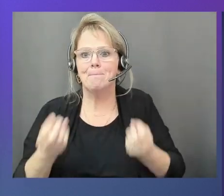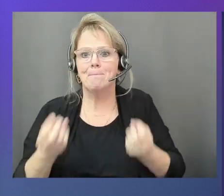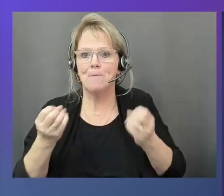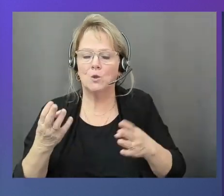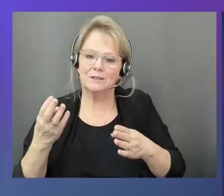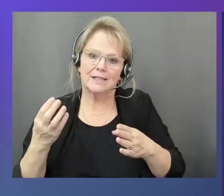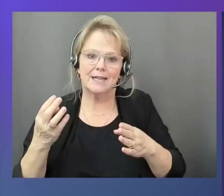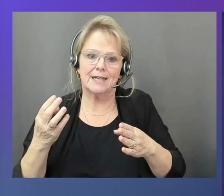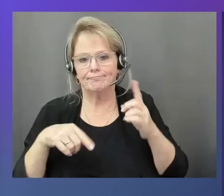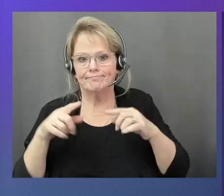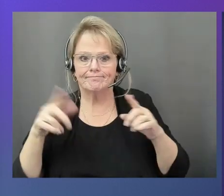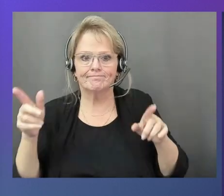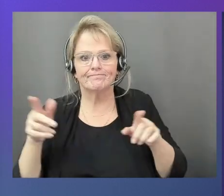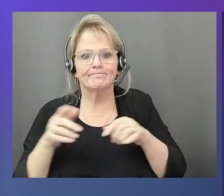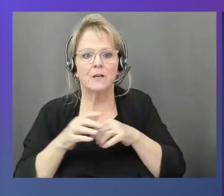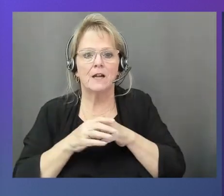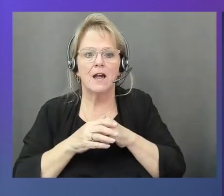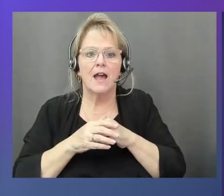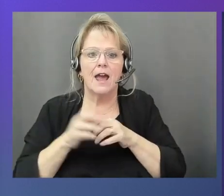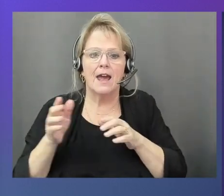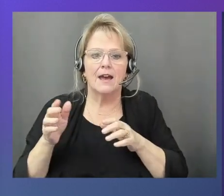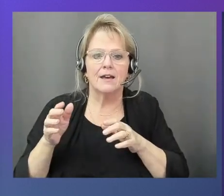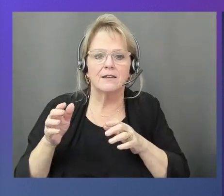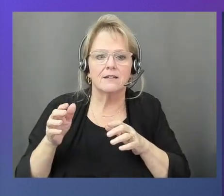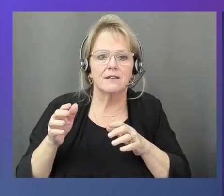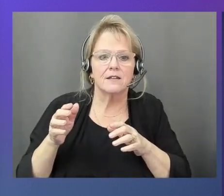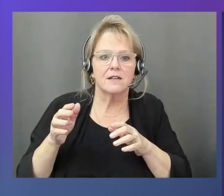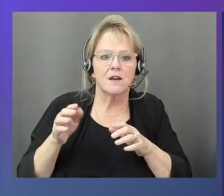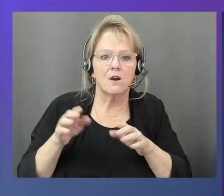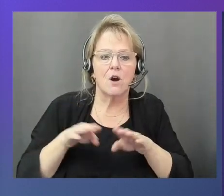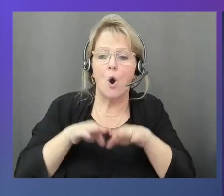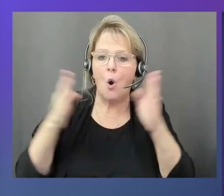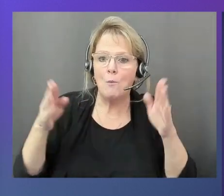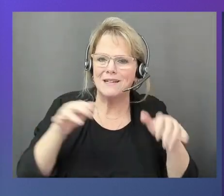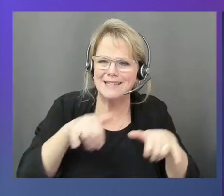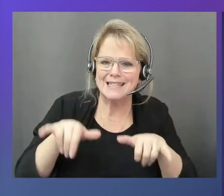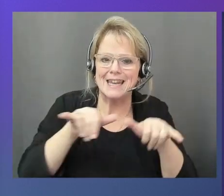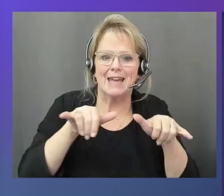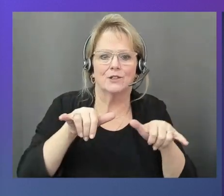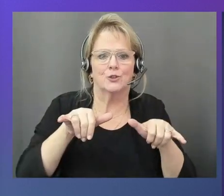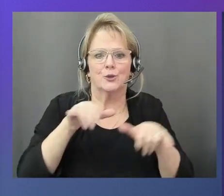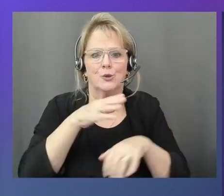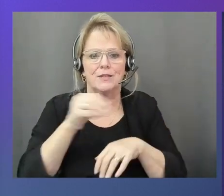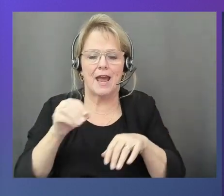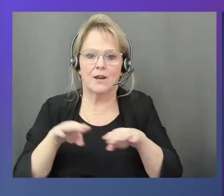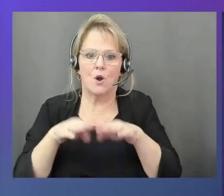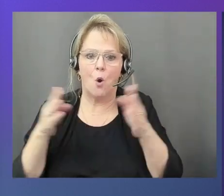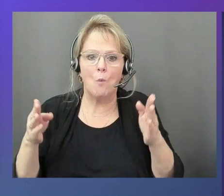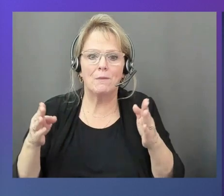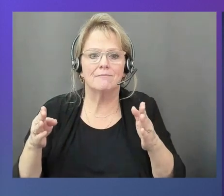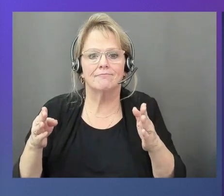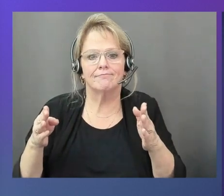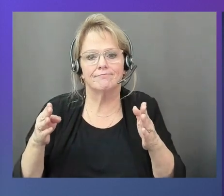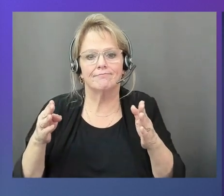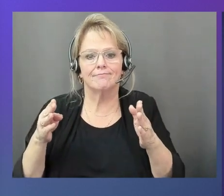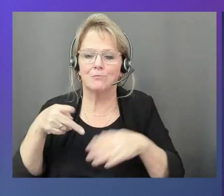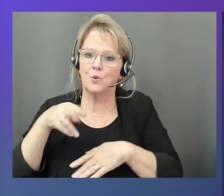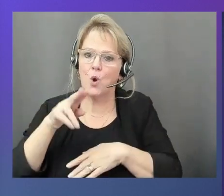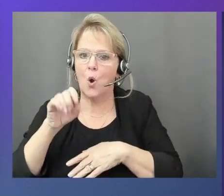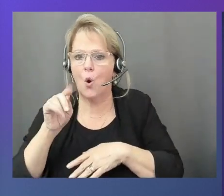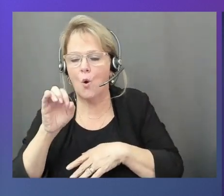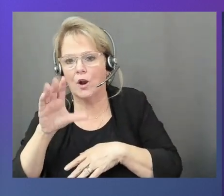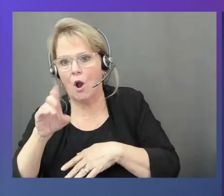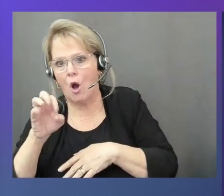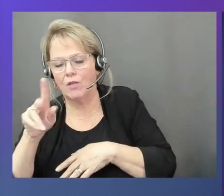and protocols, open telemetry. As a fantastic example, our other open source projects. So it's an open